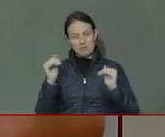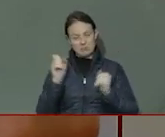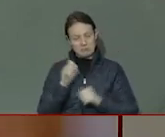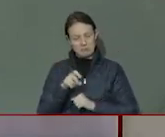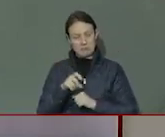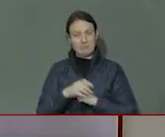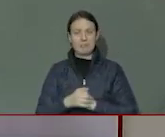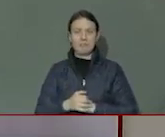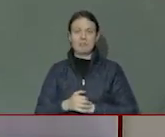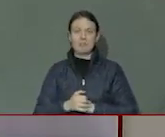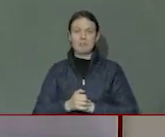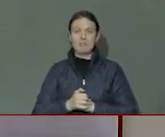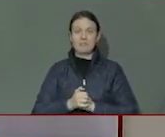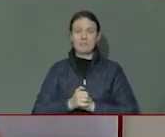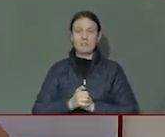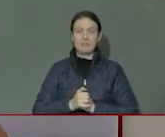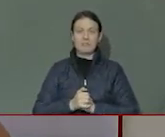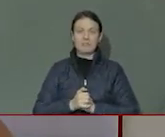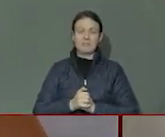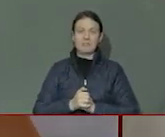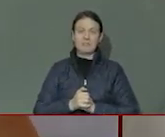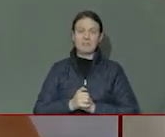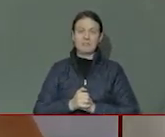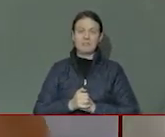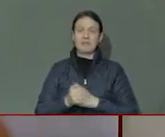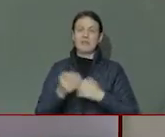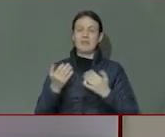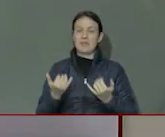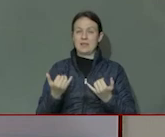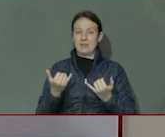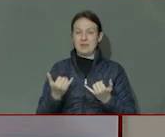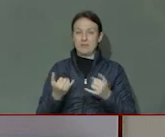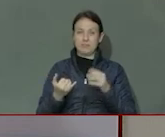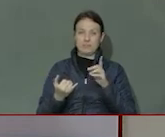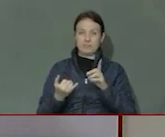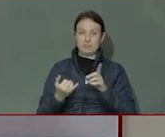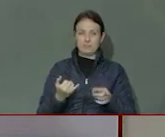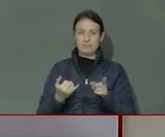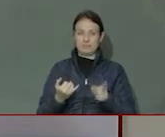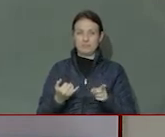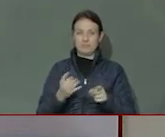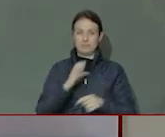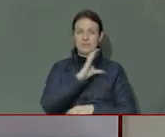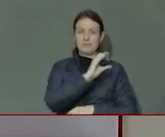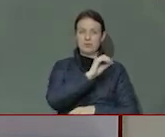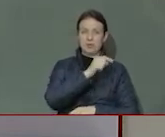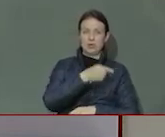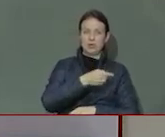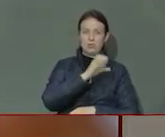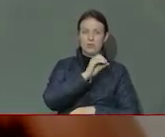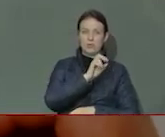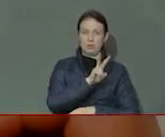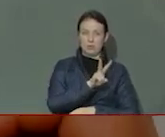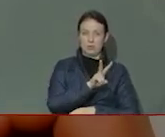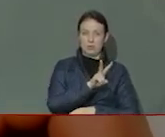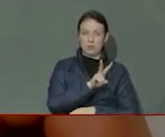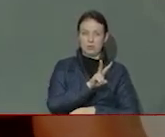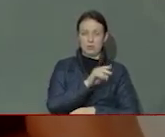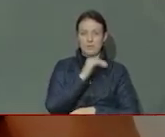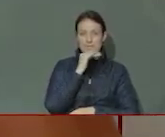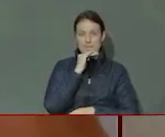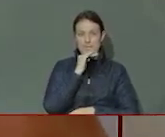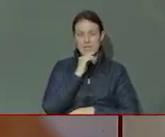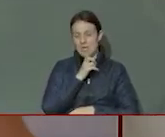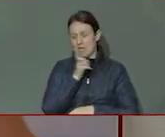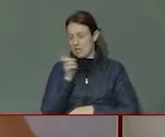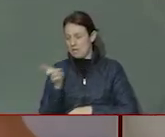So it's from the balanced equation. So in other words, if sodium hydroxide is 0.02 moles, it means